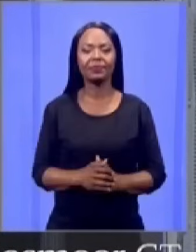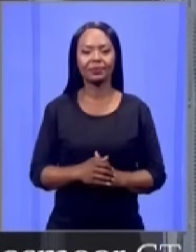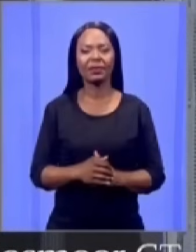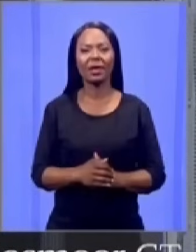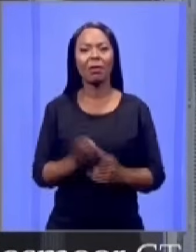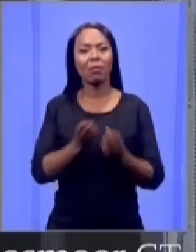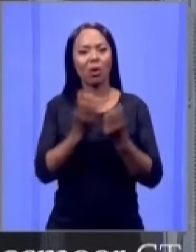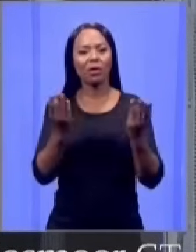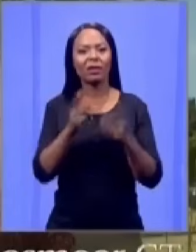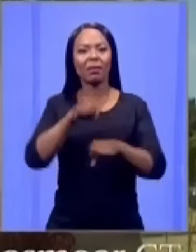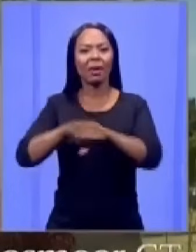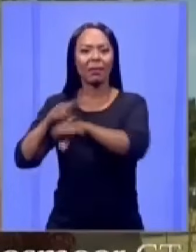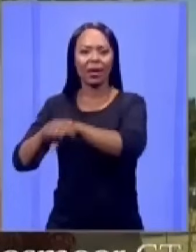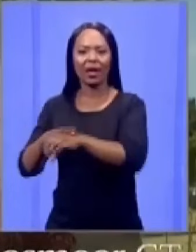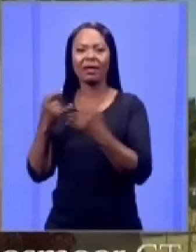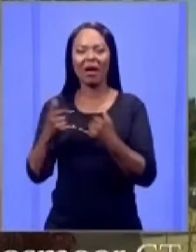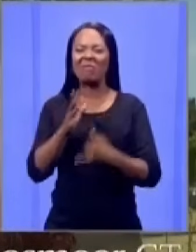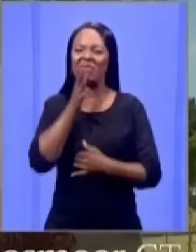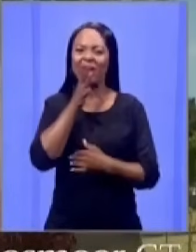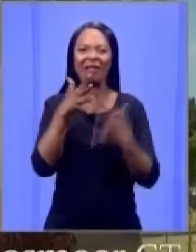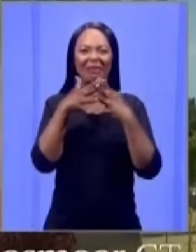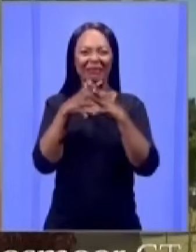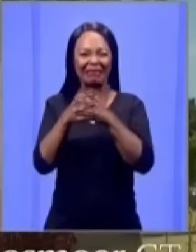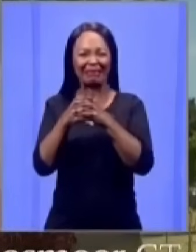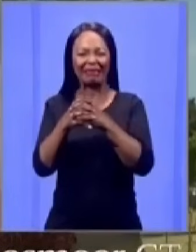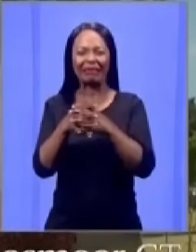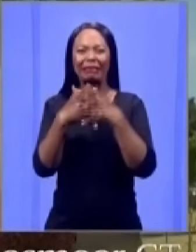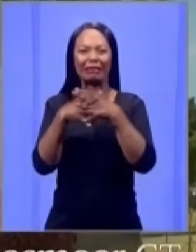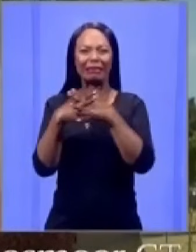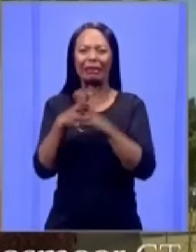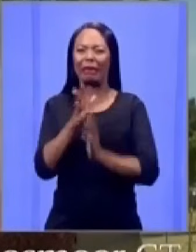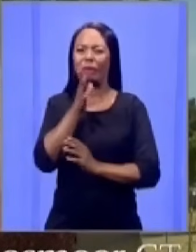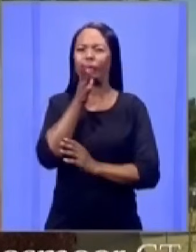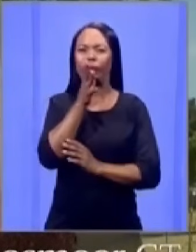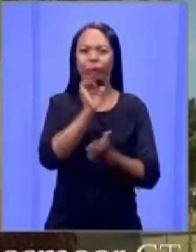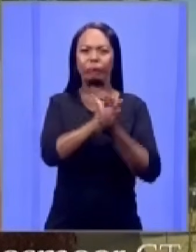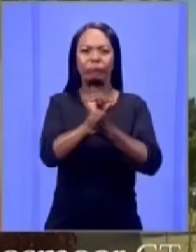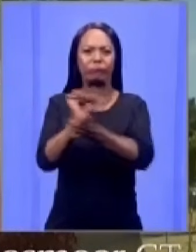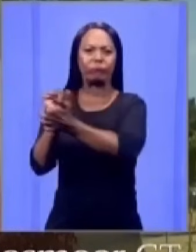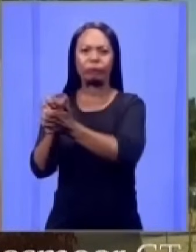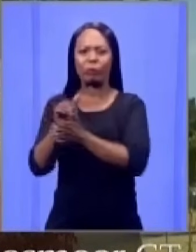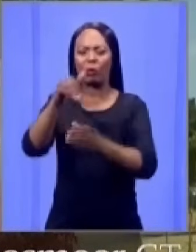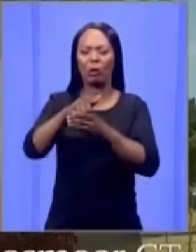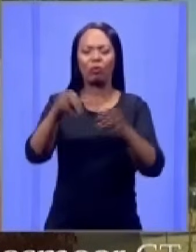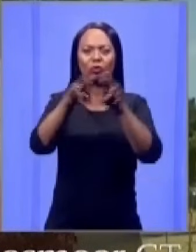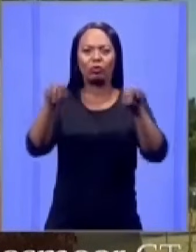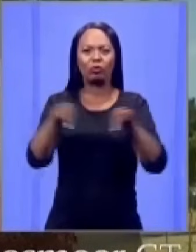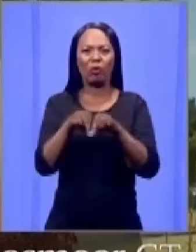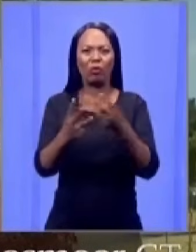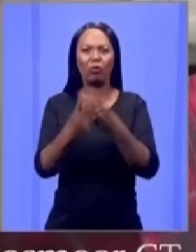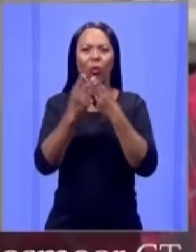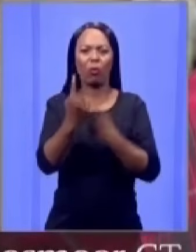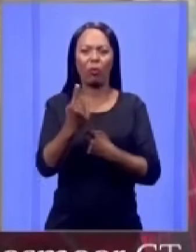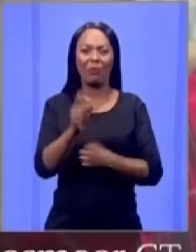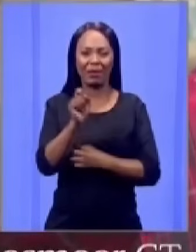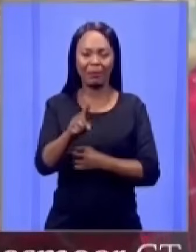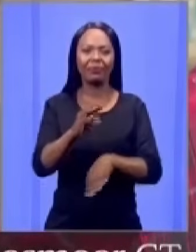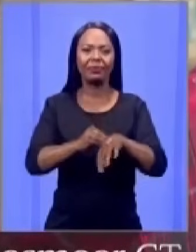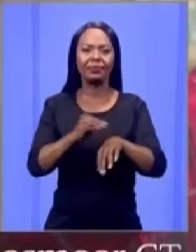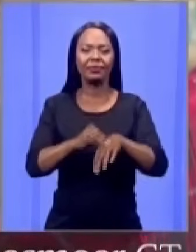di tjhankaneng ke ngongoro e nngwe e kgolo. I have gone through on an operational visit,